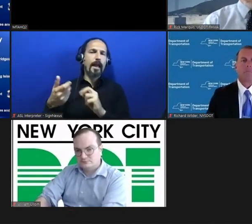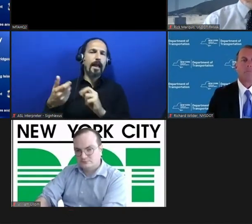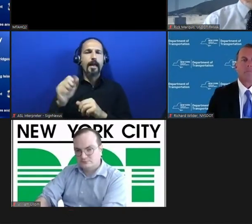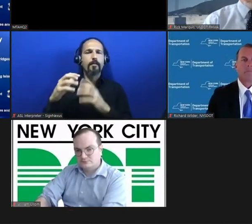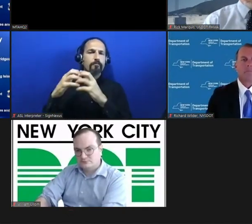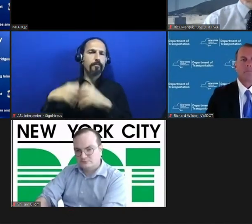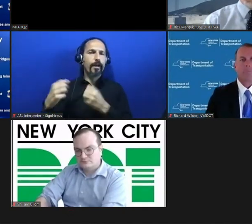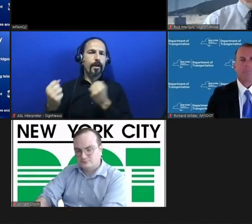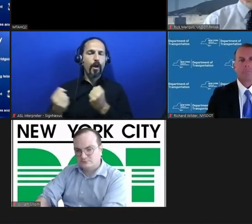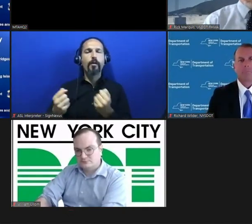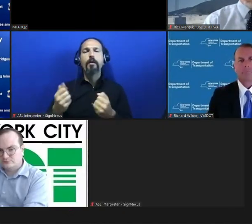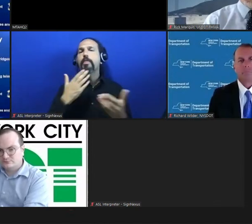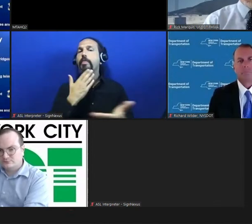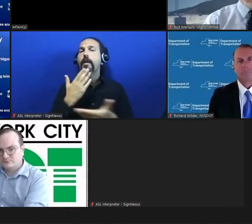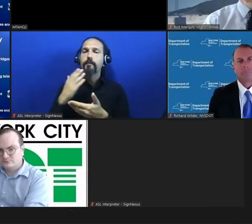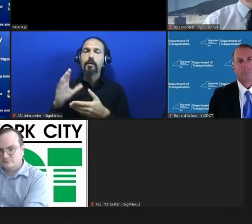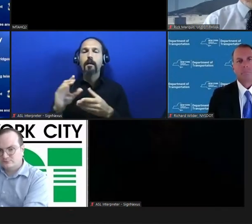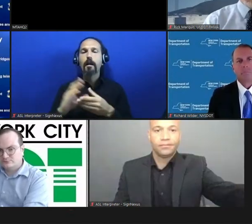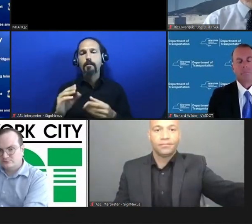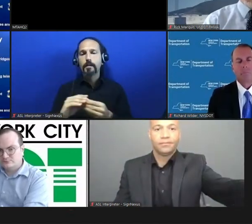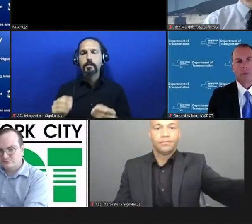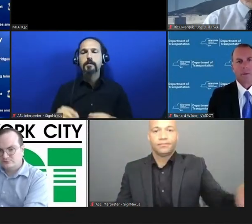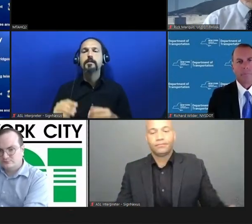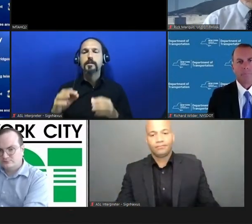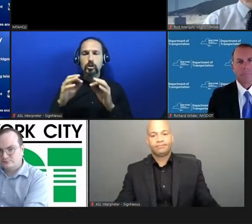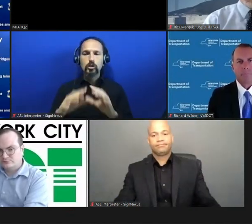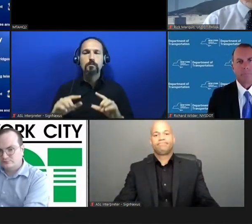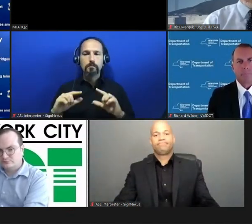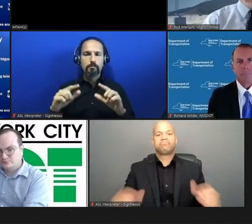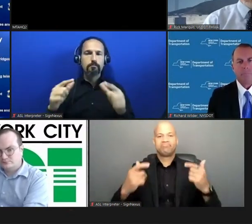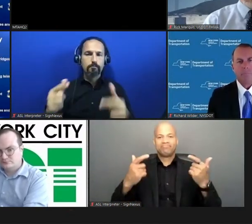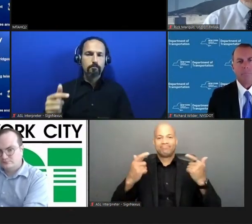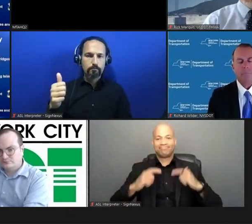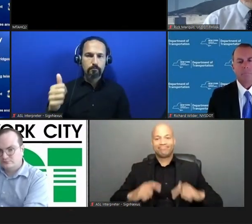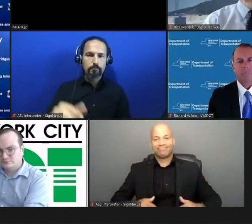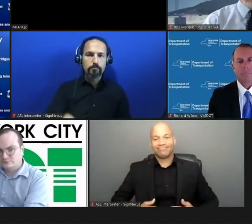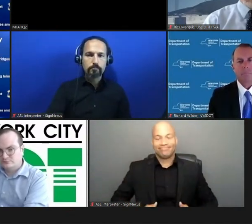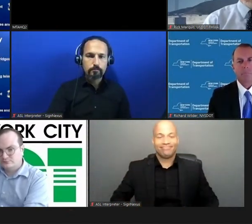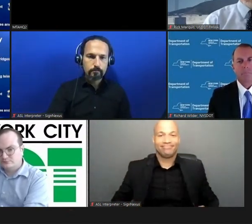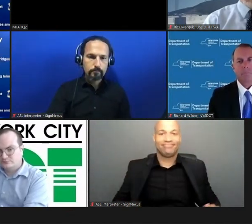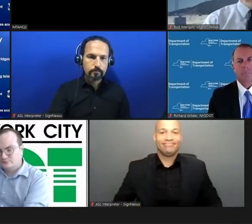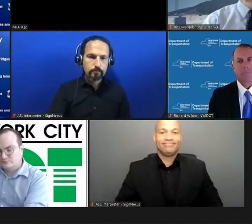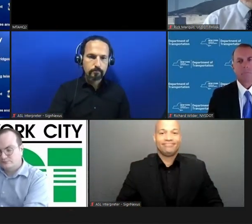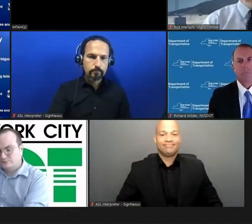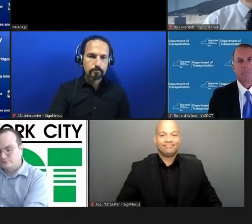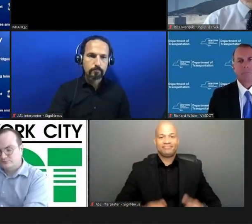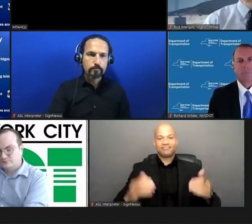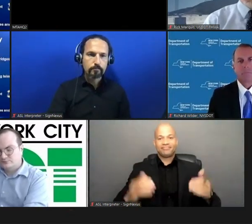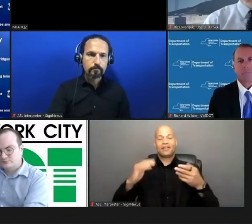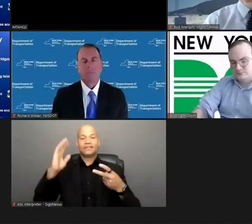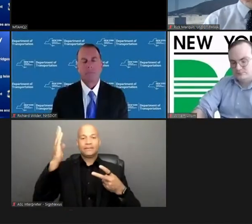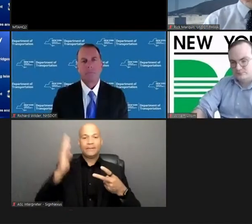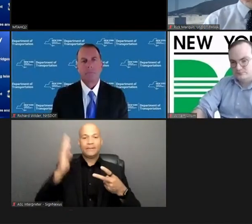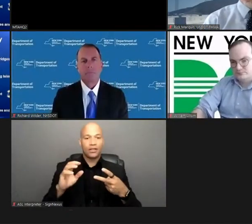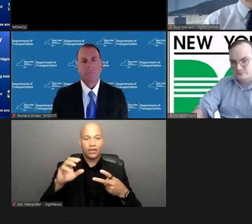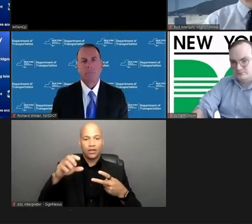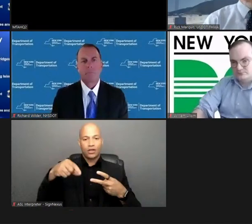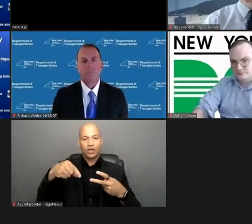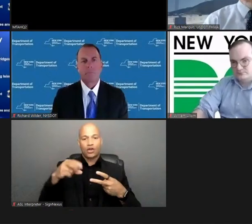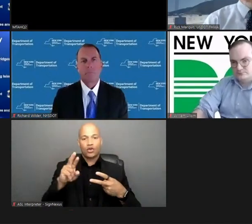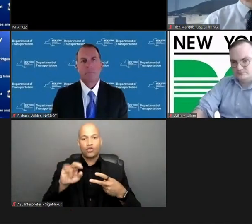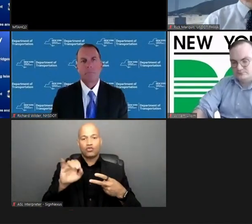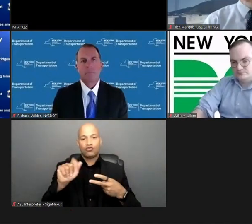comment our next speaker is Faraz Qureshi followed by Chelsea